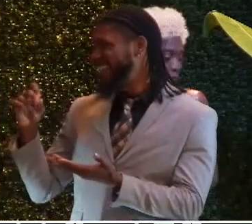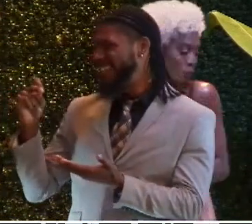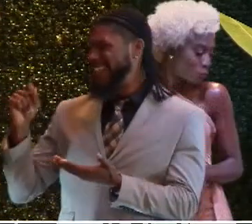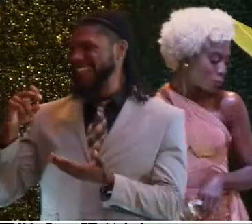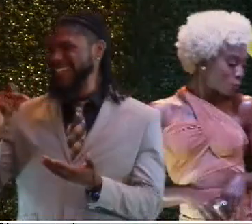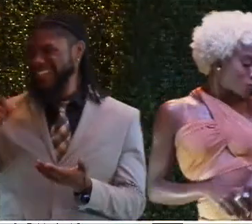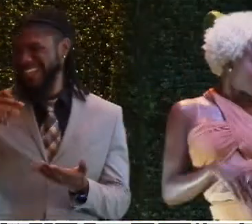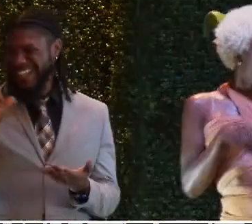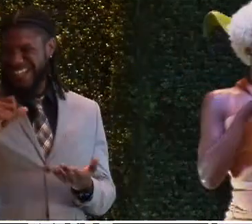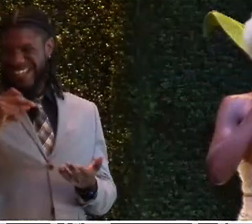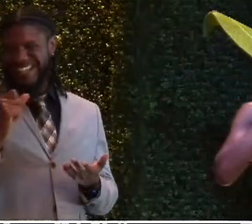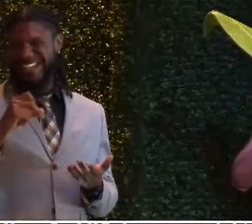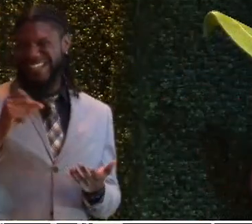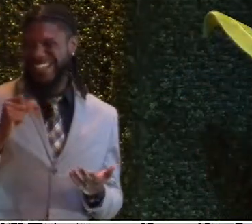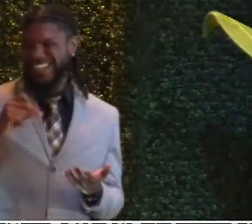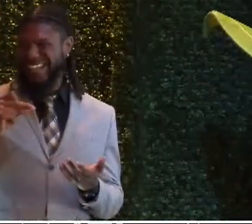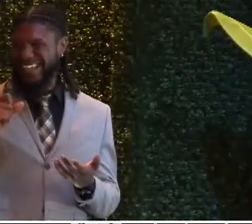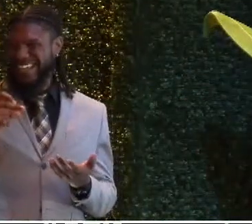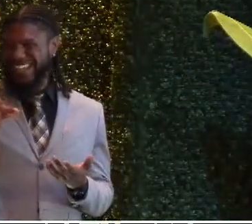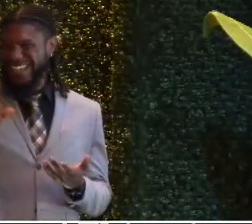things.